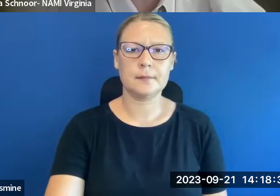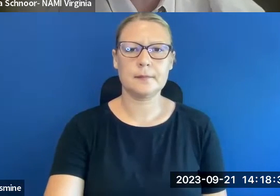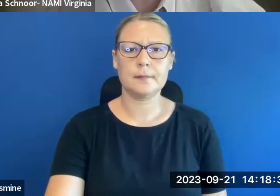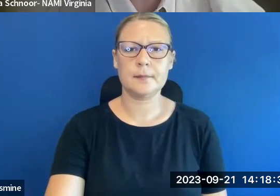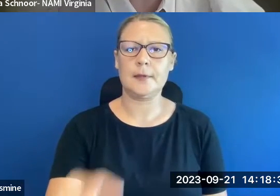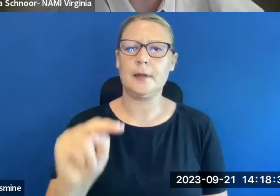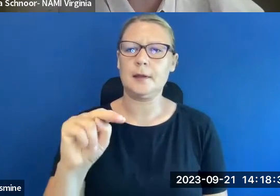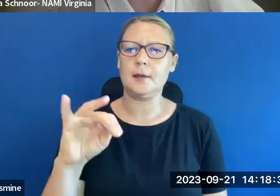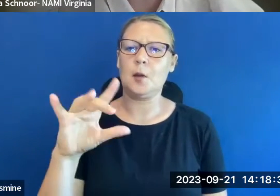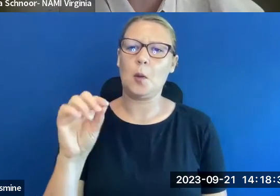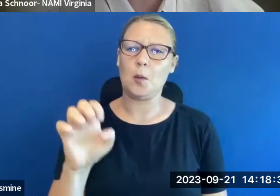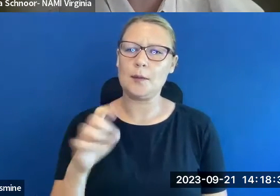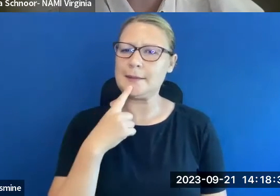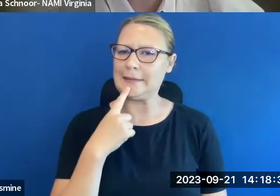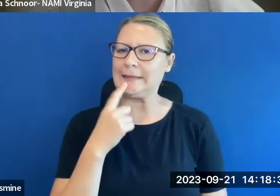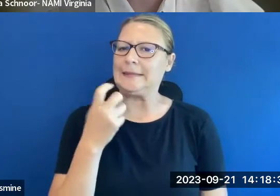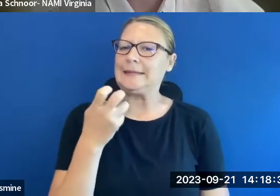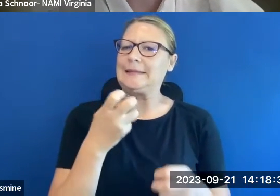That's a tough one, Ryan.